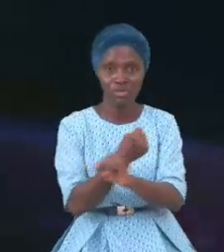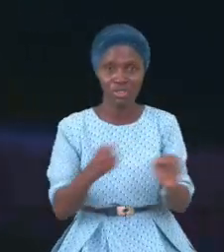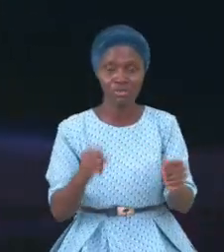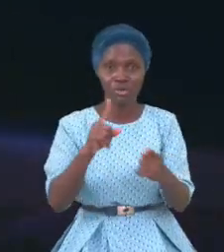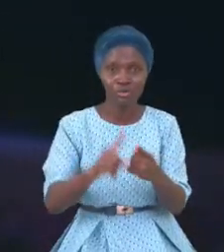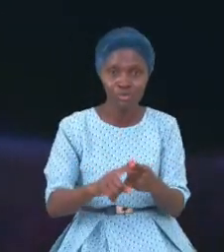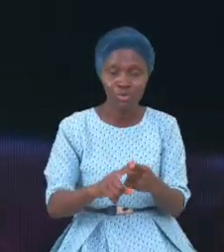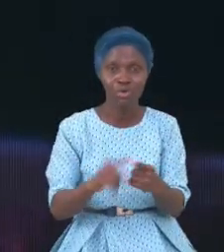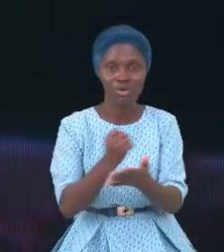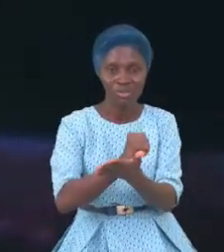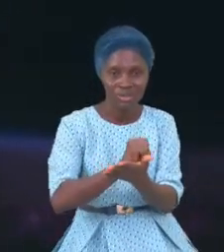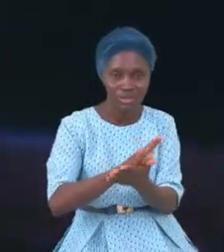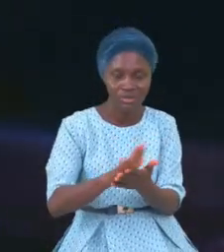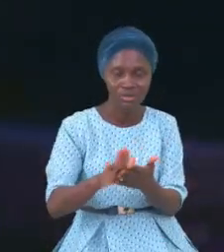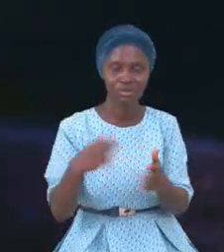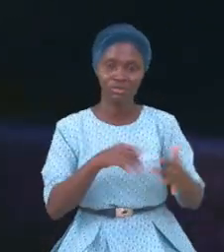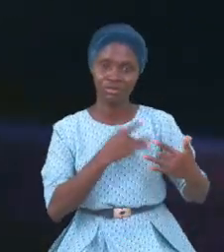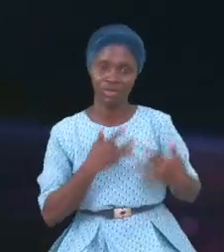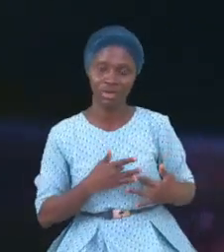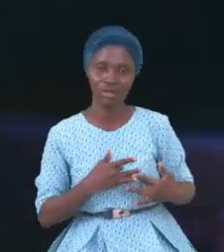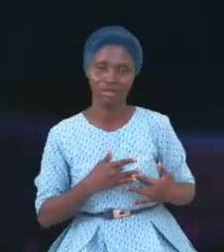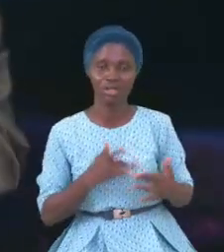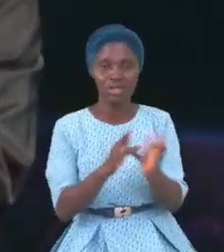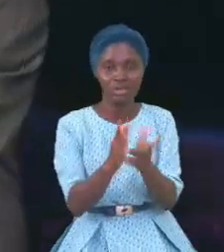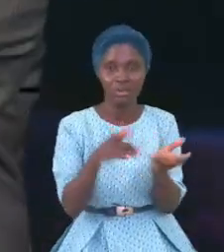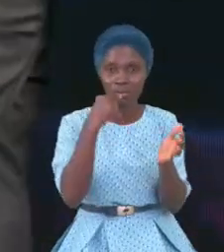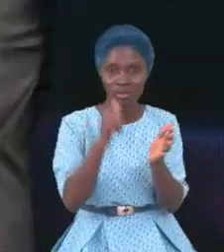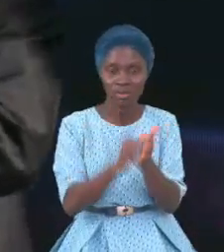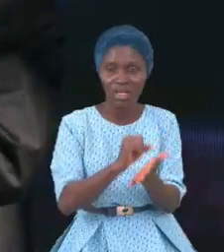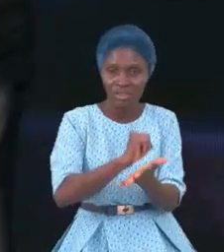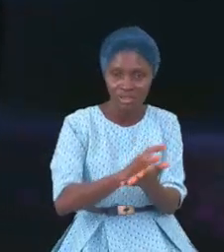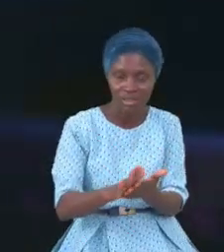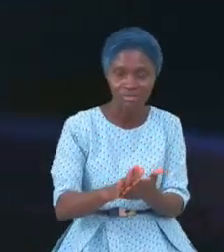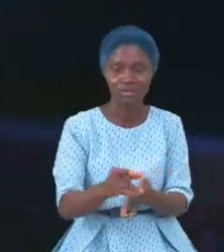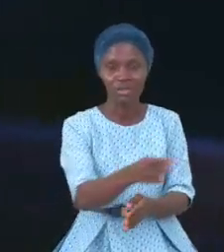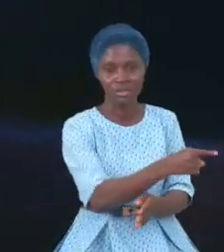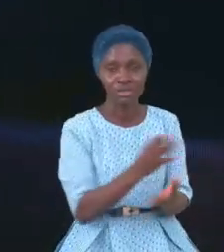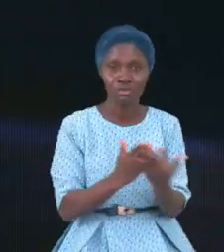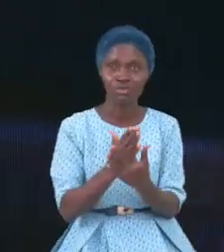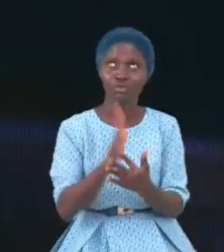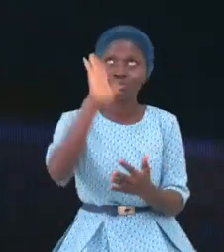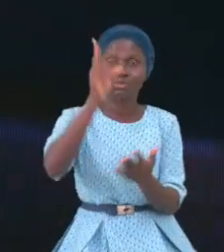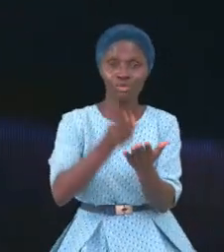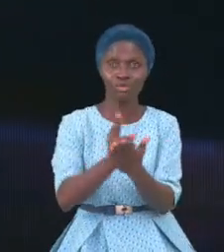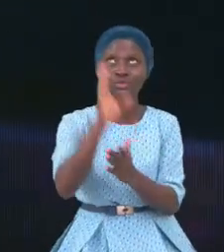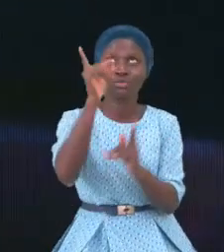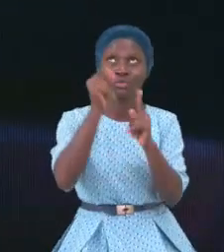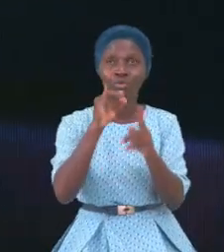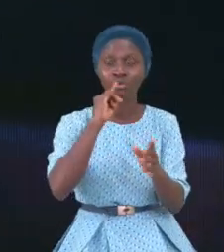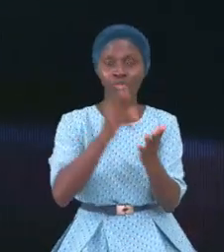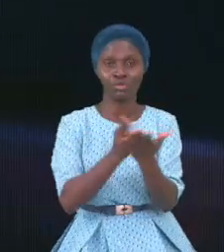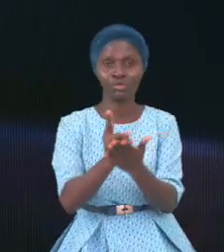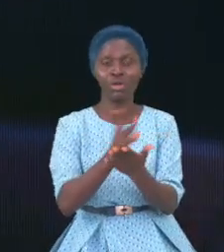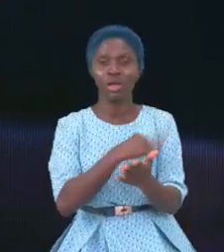sanctify them through thy truth, thy word is truth, and we're taking them to the power of the Holy Ghost. He